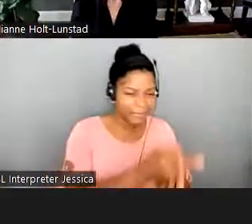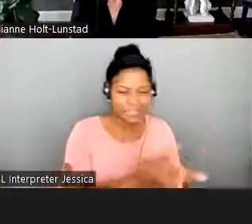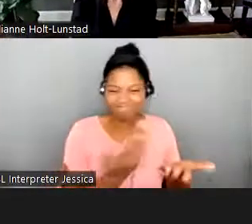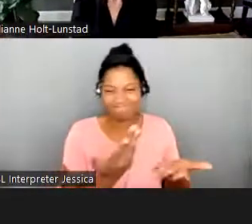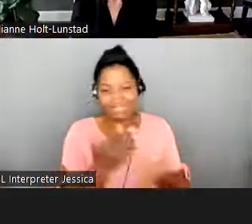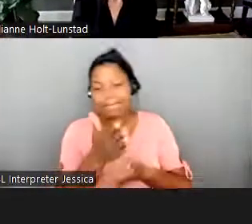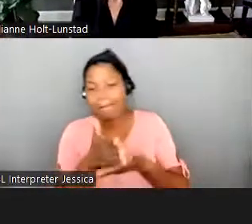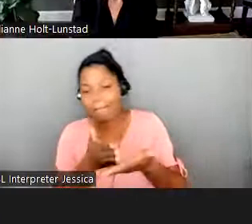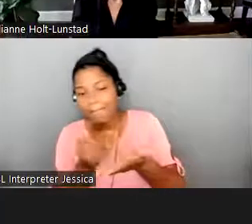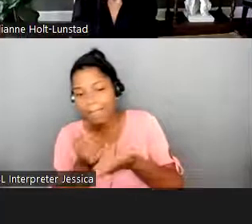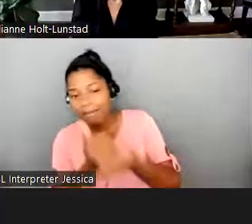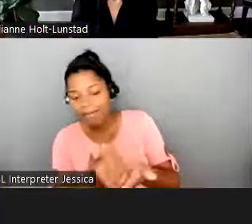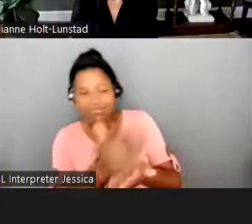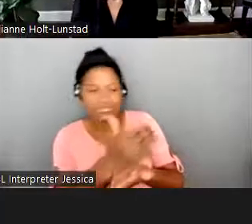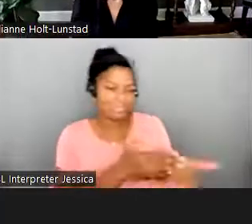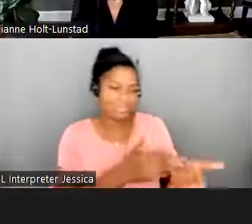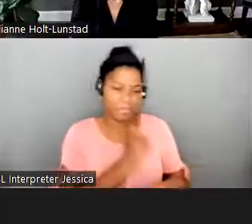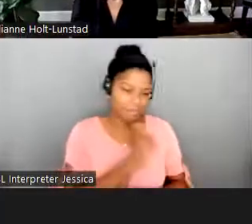while others were not.